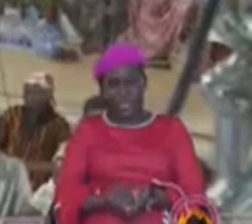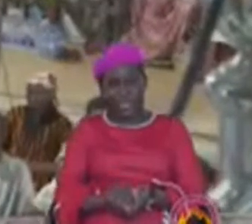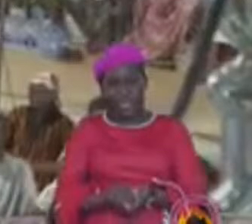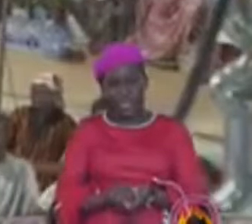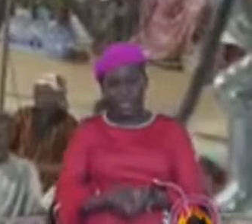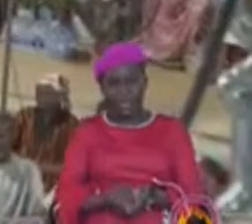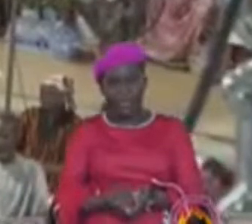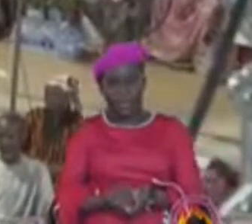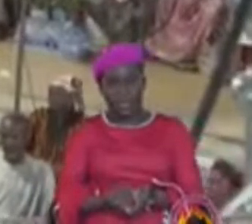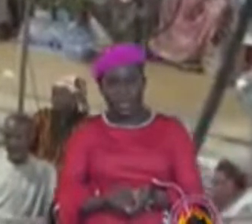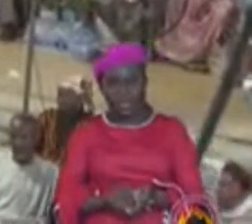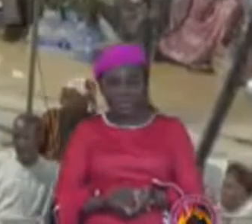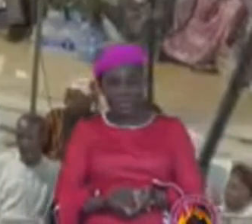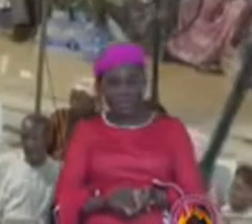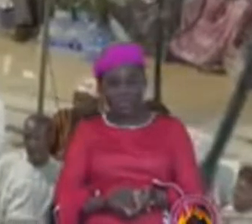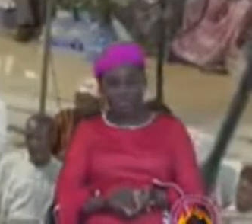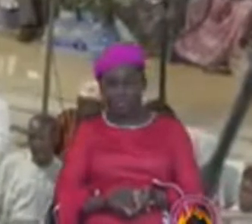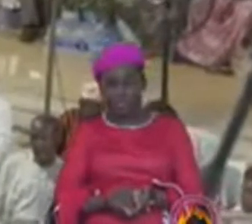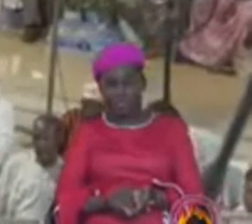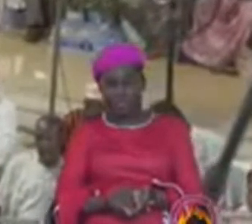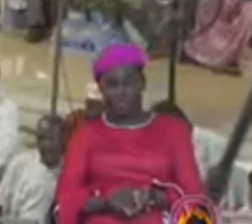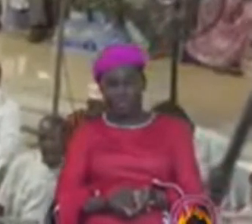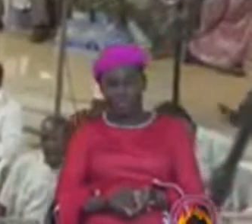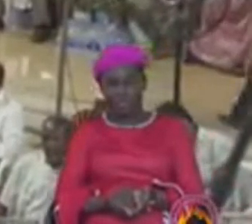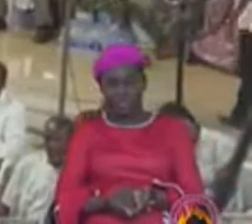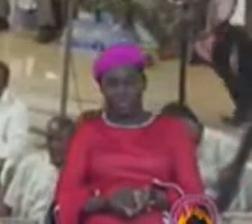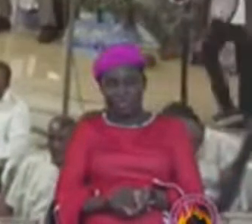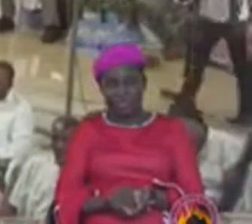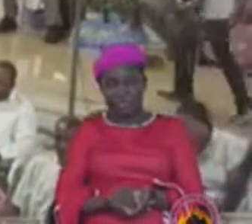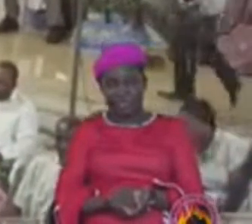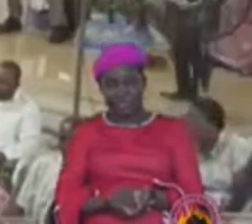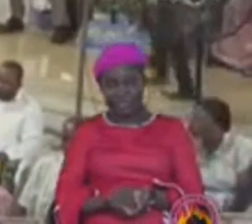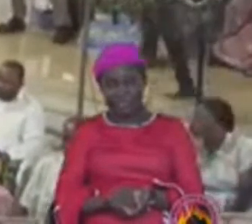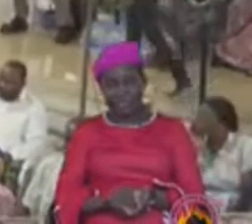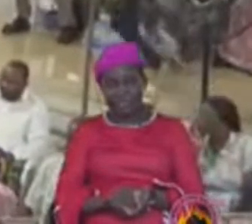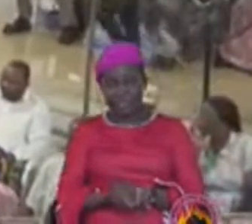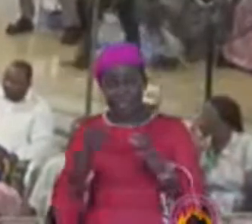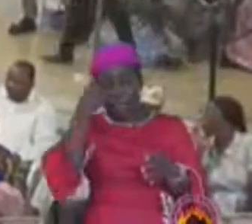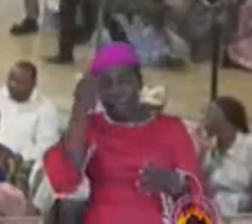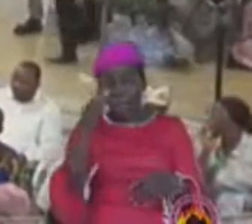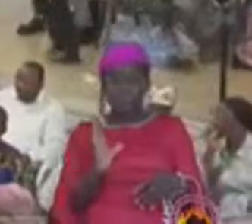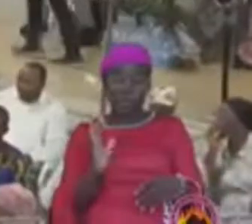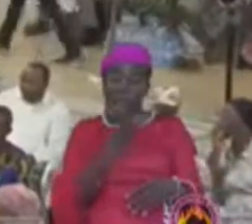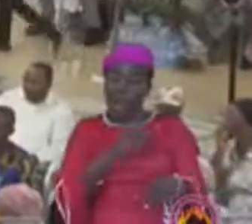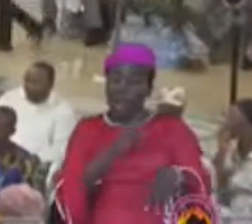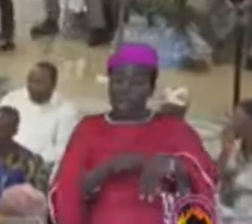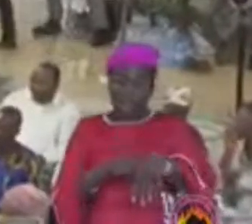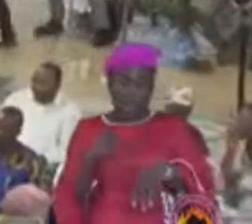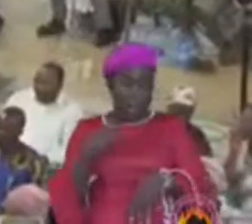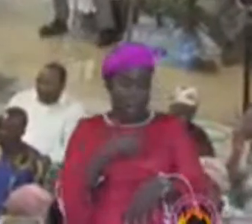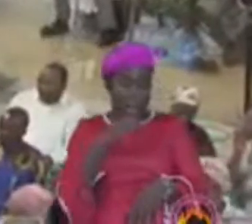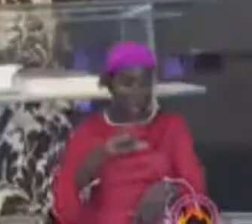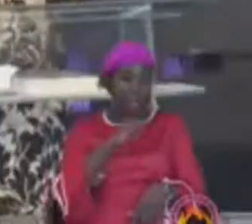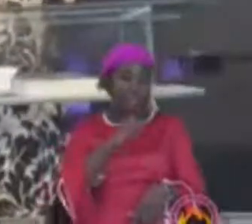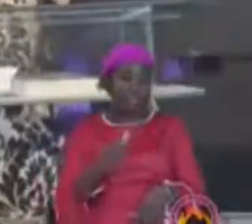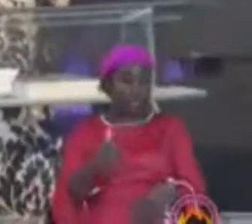Because of our time, we shall not be able to take any additional questions. For that which God has done and is still doing, let us